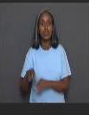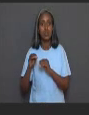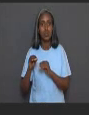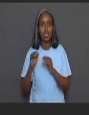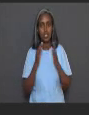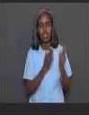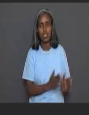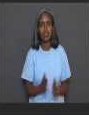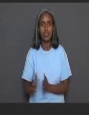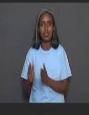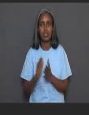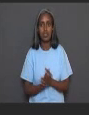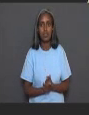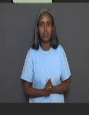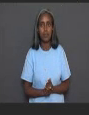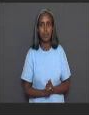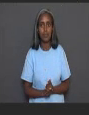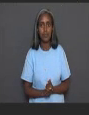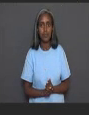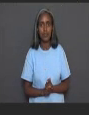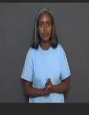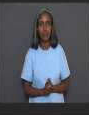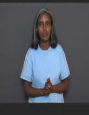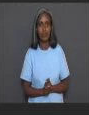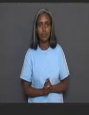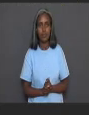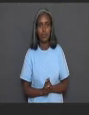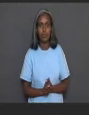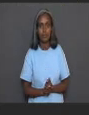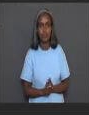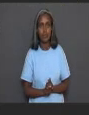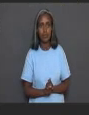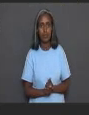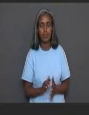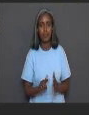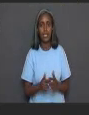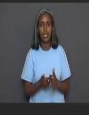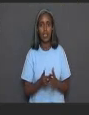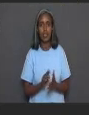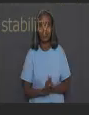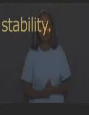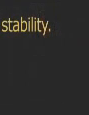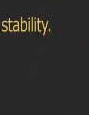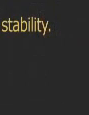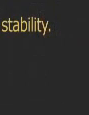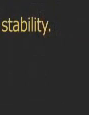Students, let's get ready. Begin.